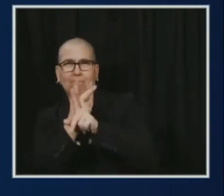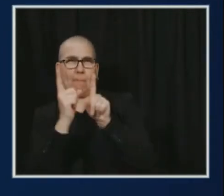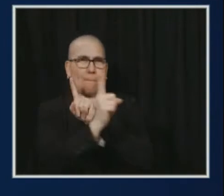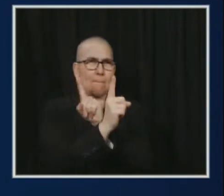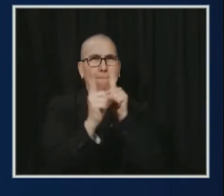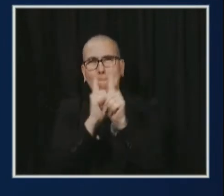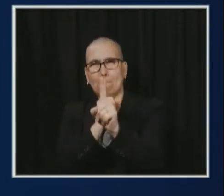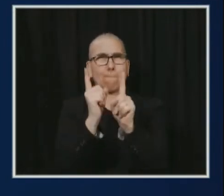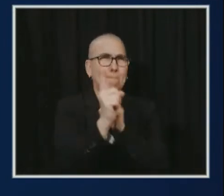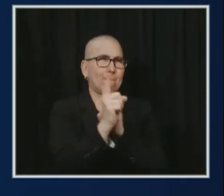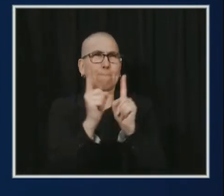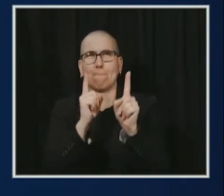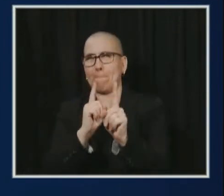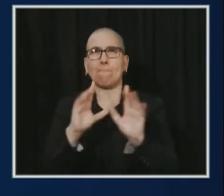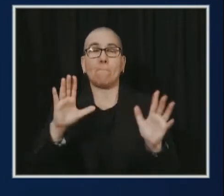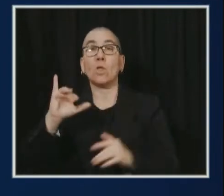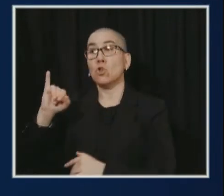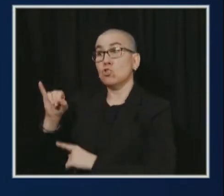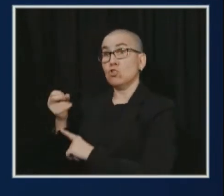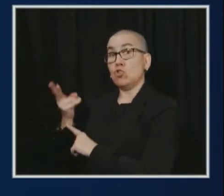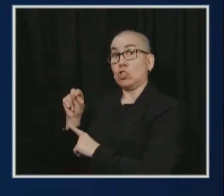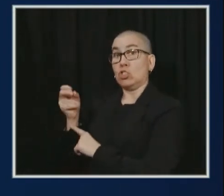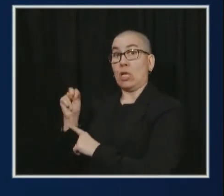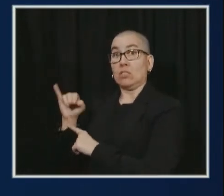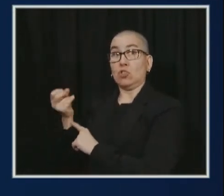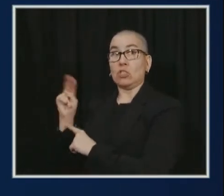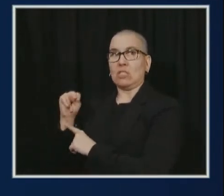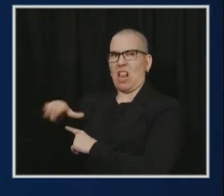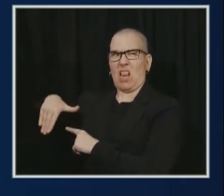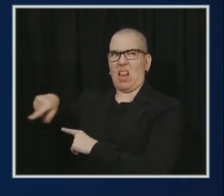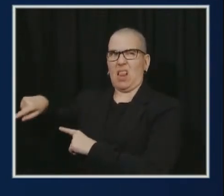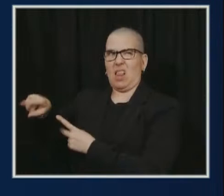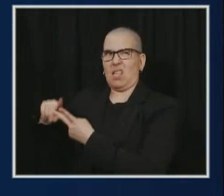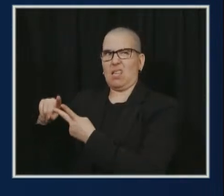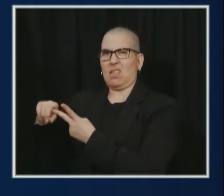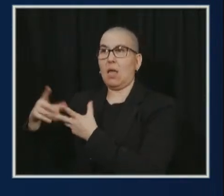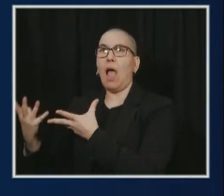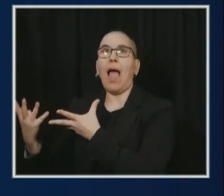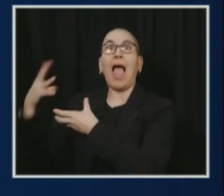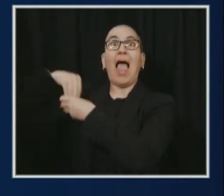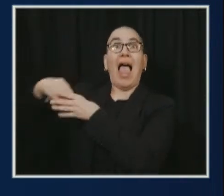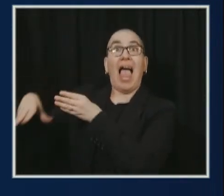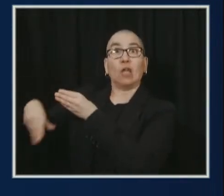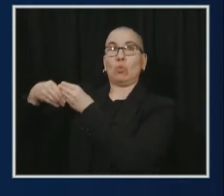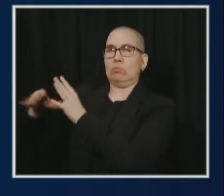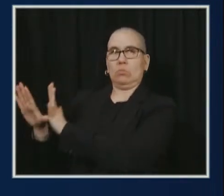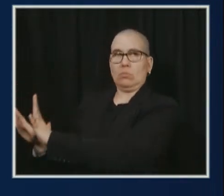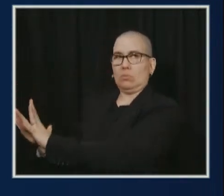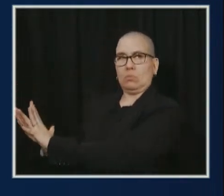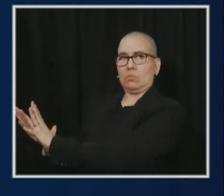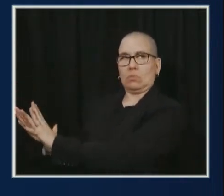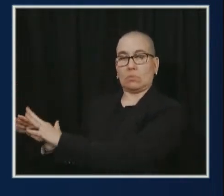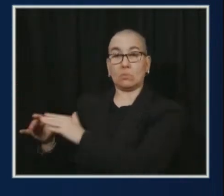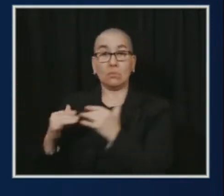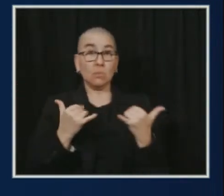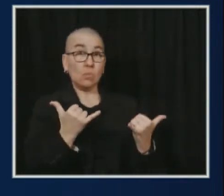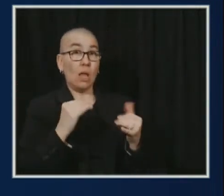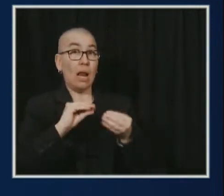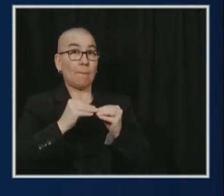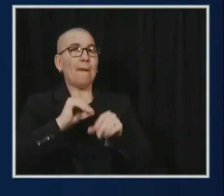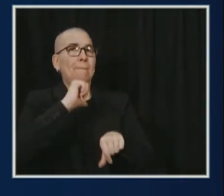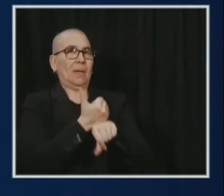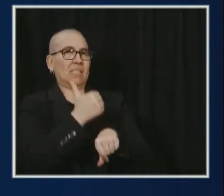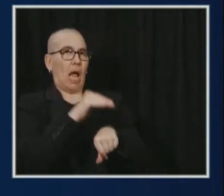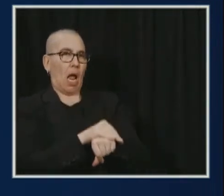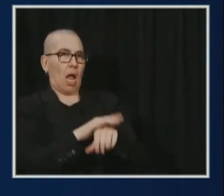additional Johnson & Johnson, no additional doses coming in, which there's high probability they will, but our most conservative estimate is